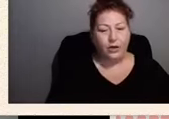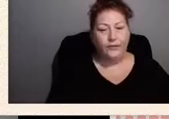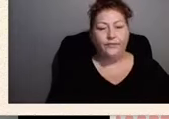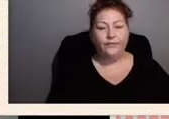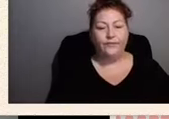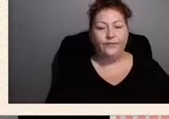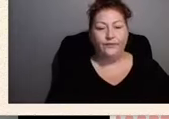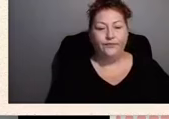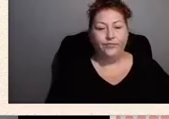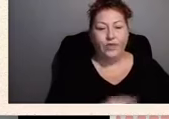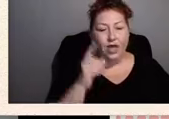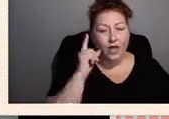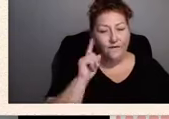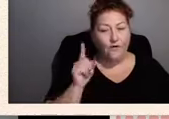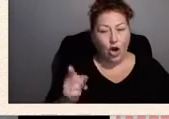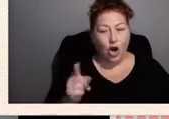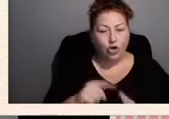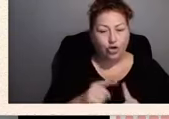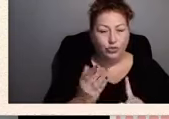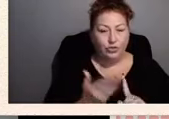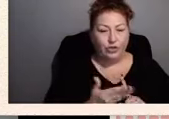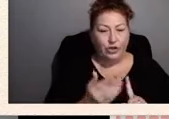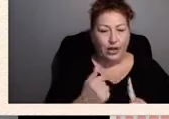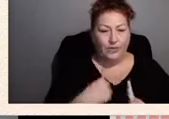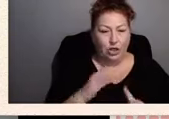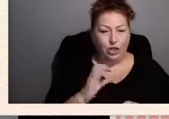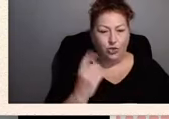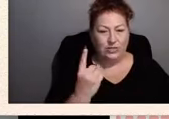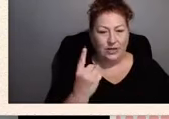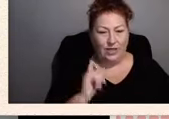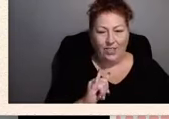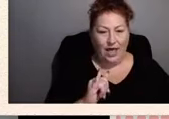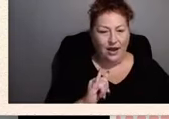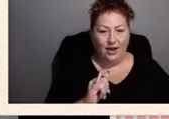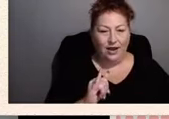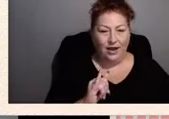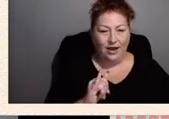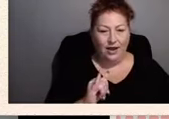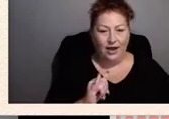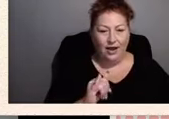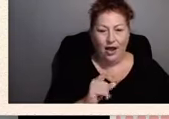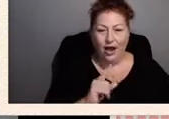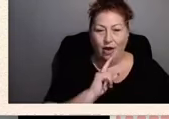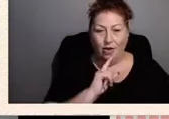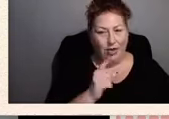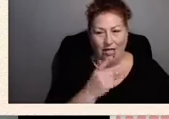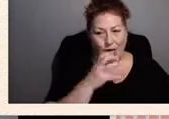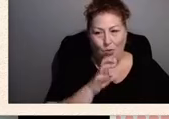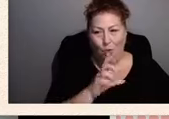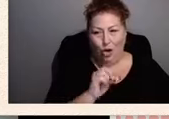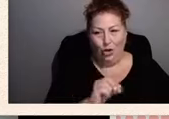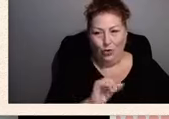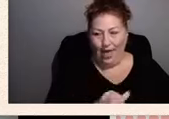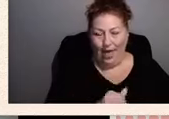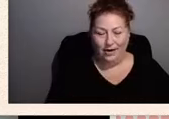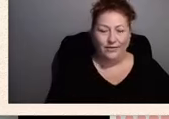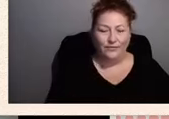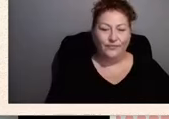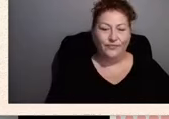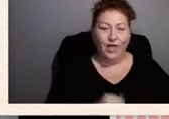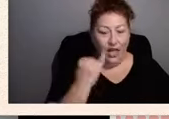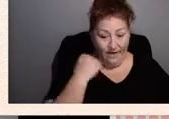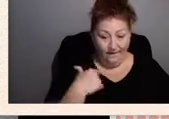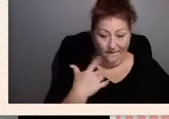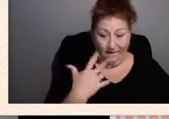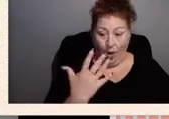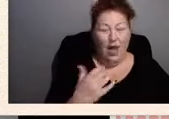her to persuade me to do something that I'm adamant that I want to do. If I want to do, I'm the kind of person that